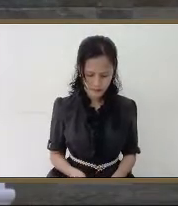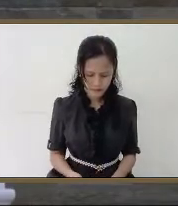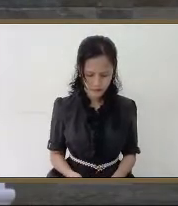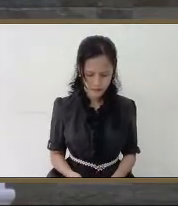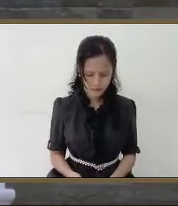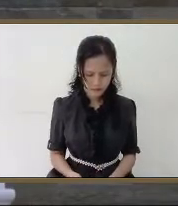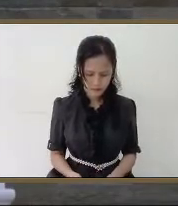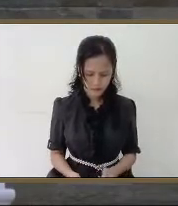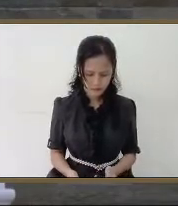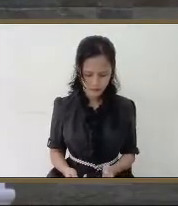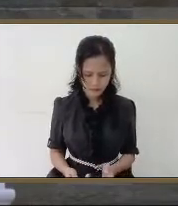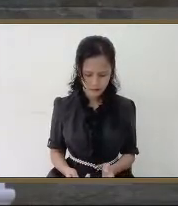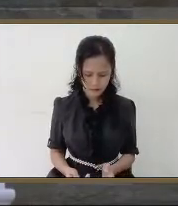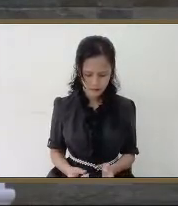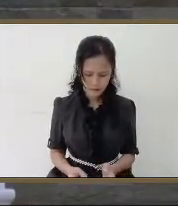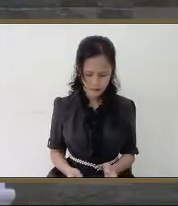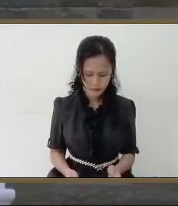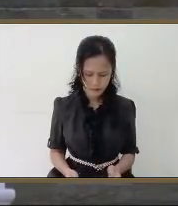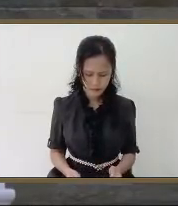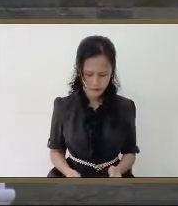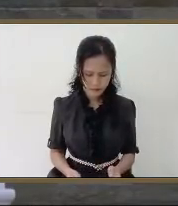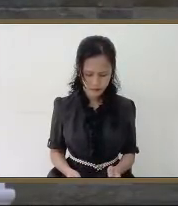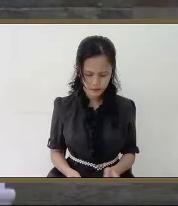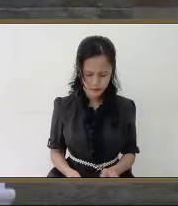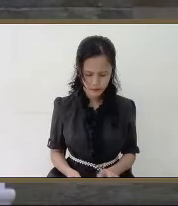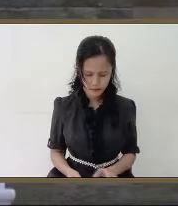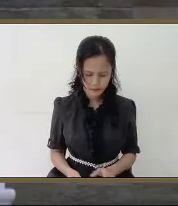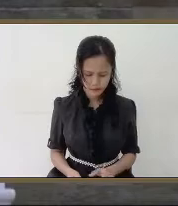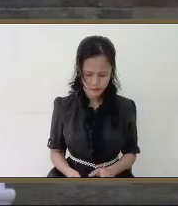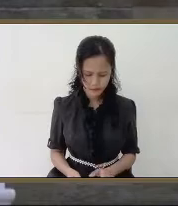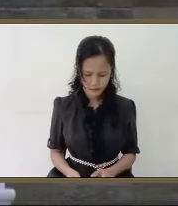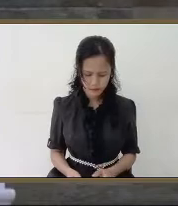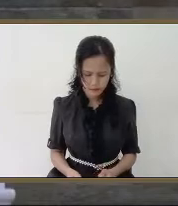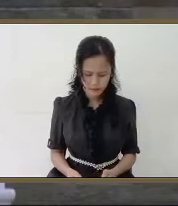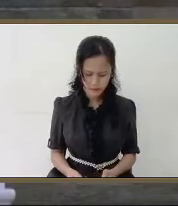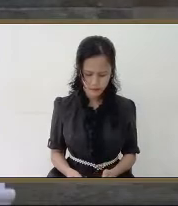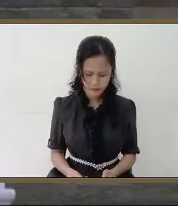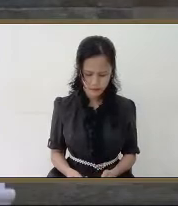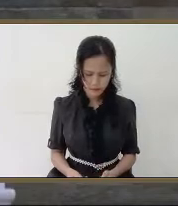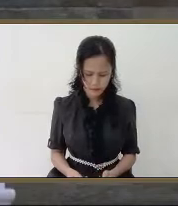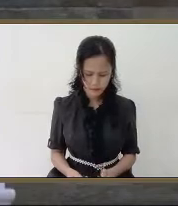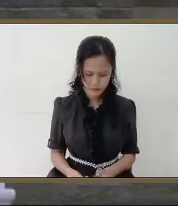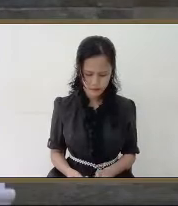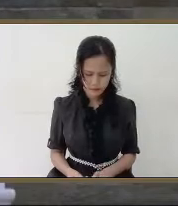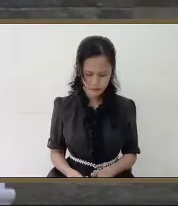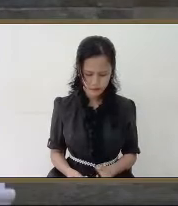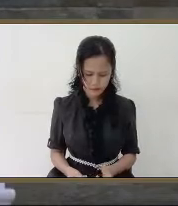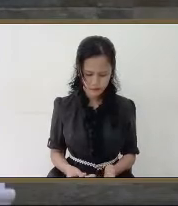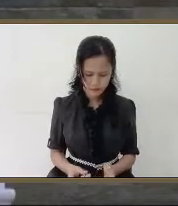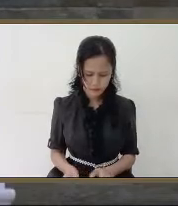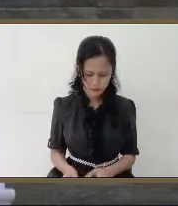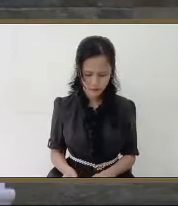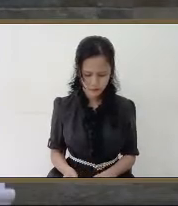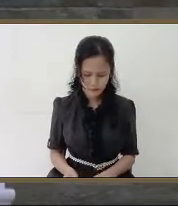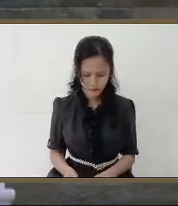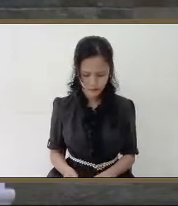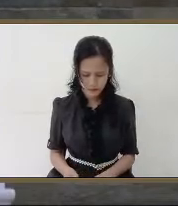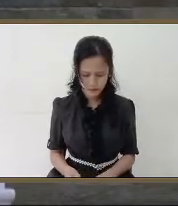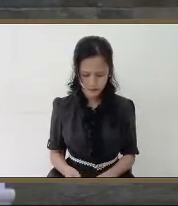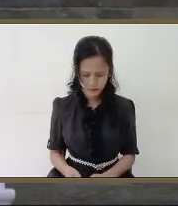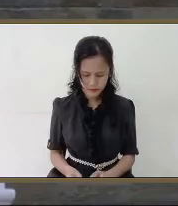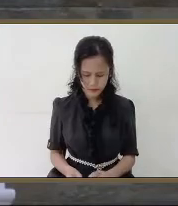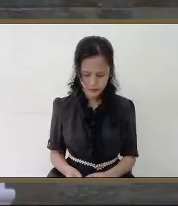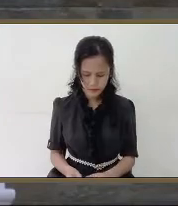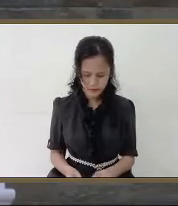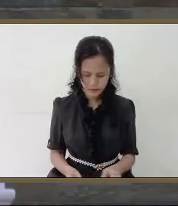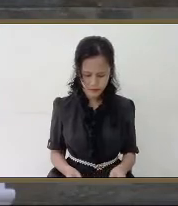the people of Israel and the priests and the Levites have not separated